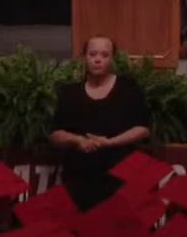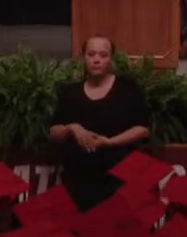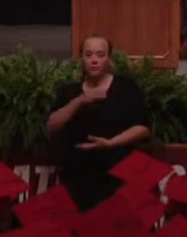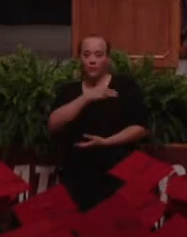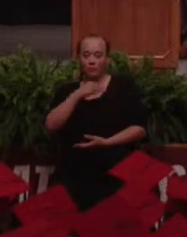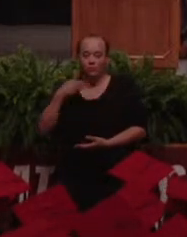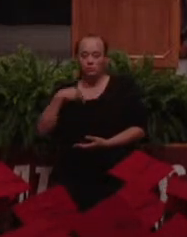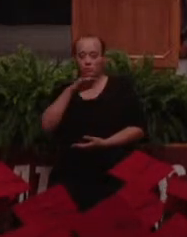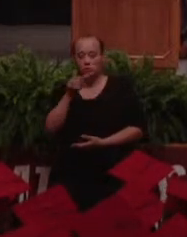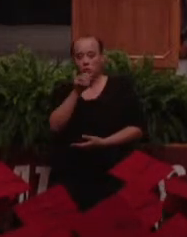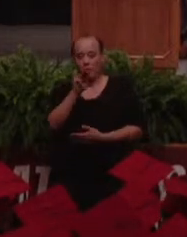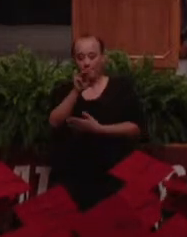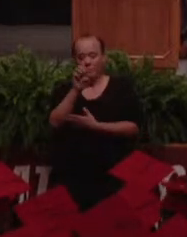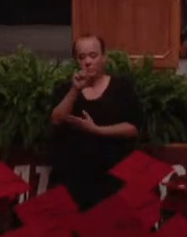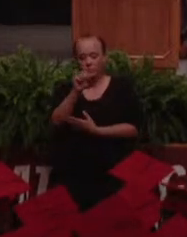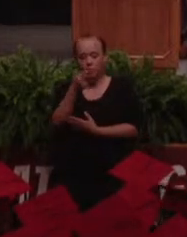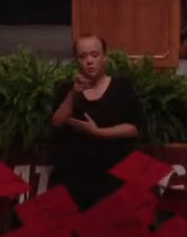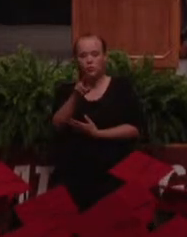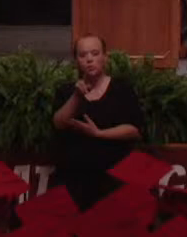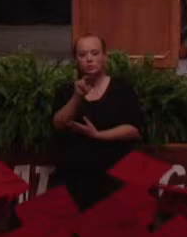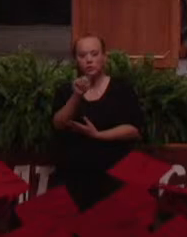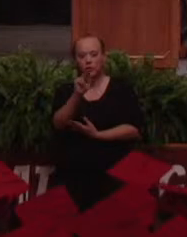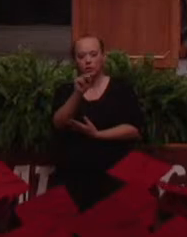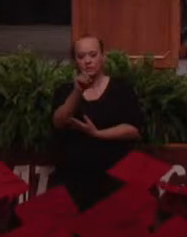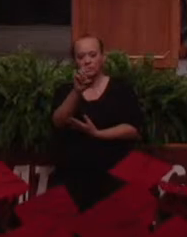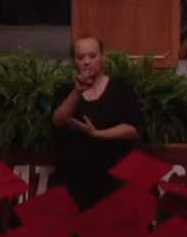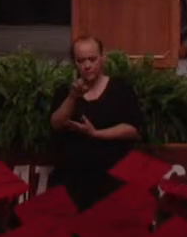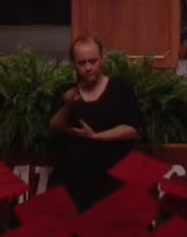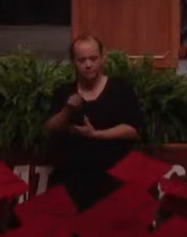Member James Hernandez.